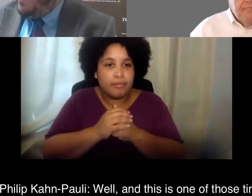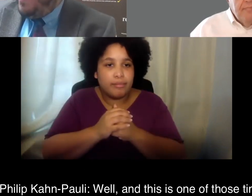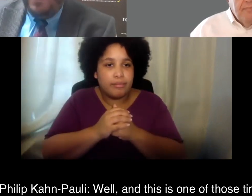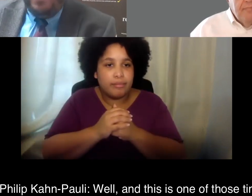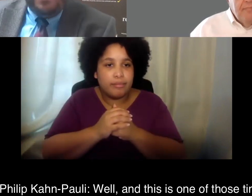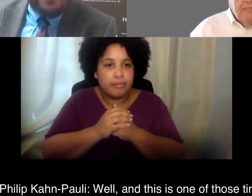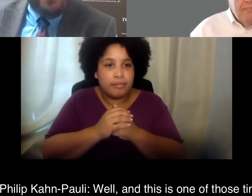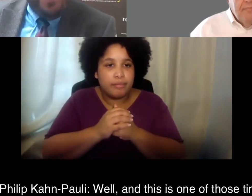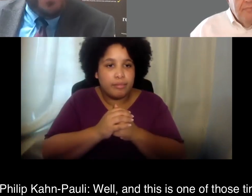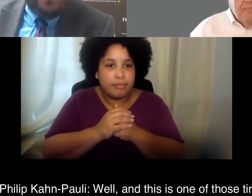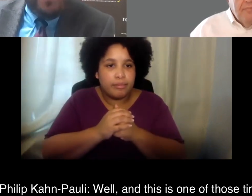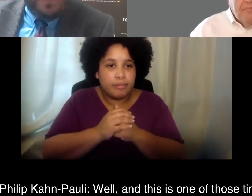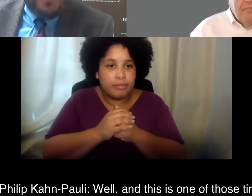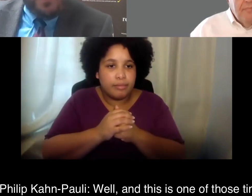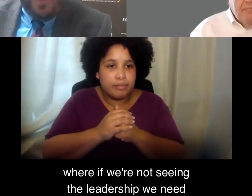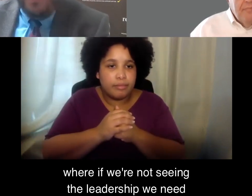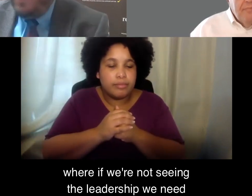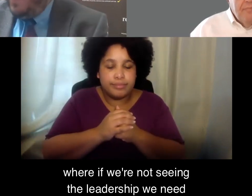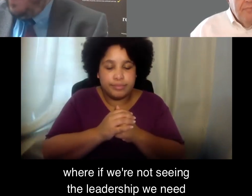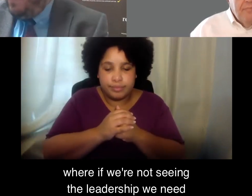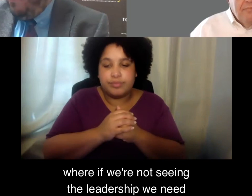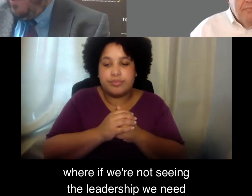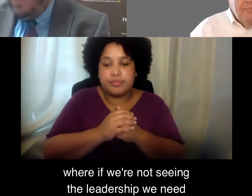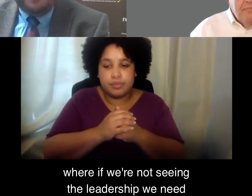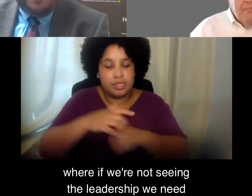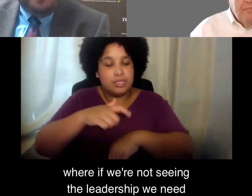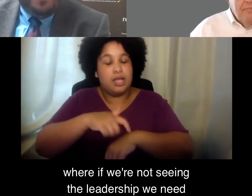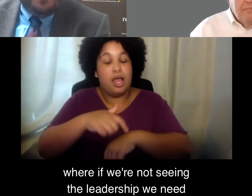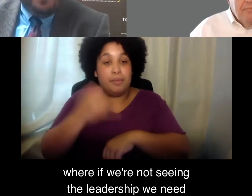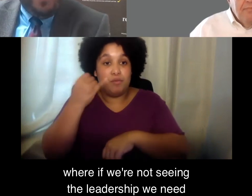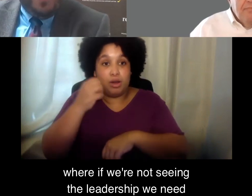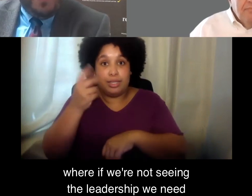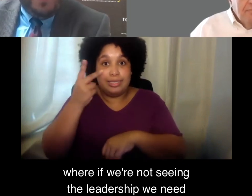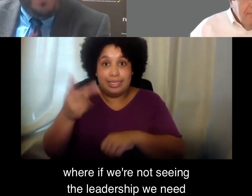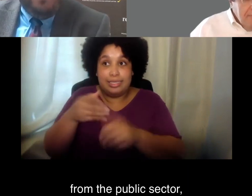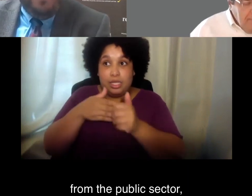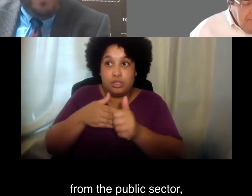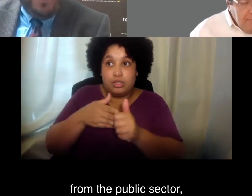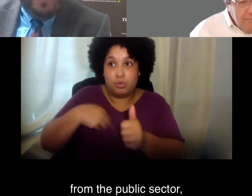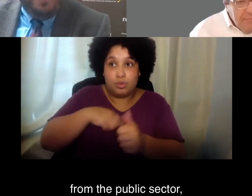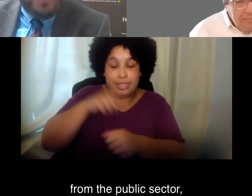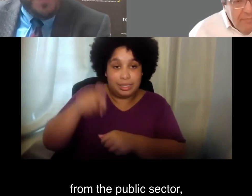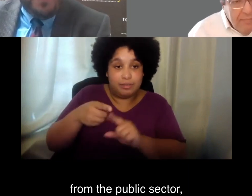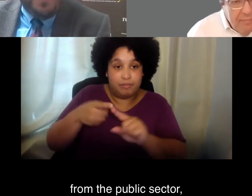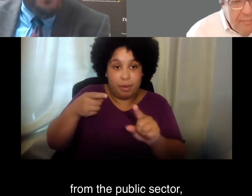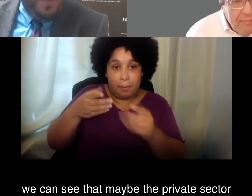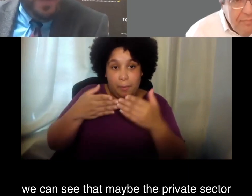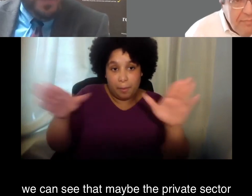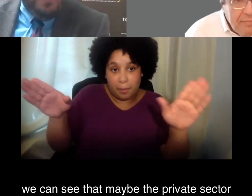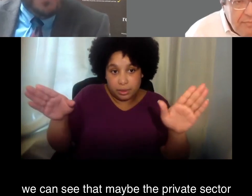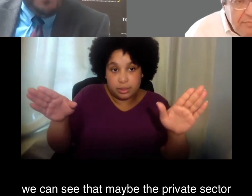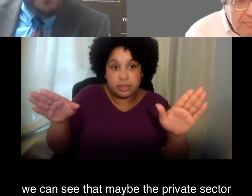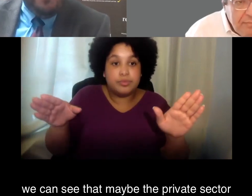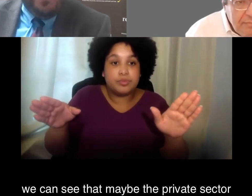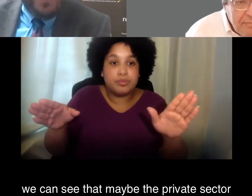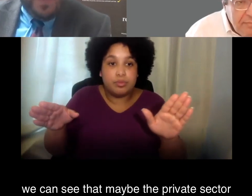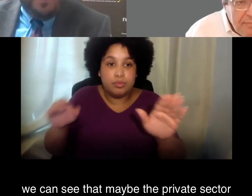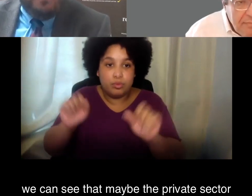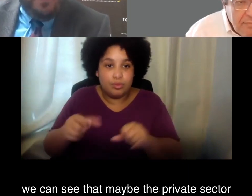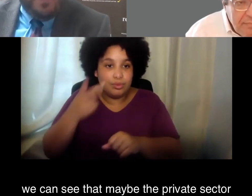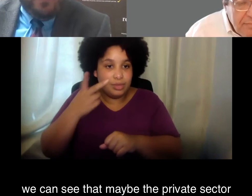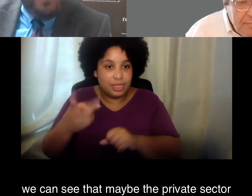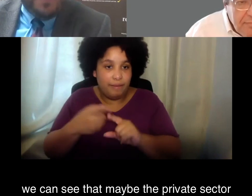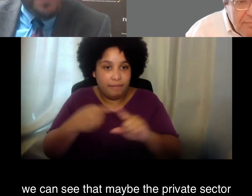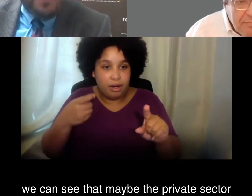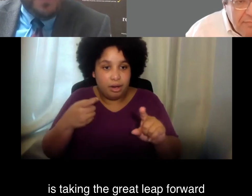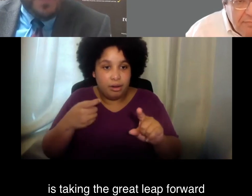Well, and this is one of those times where, if we're not seeing the leadership we need from the public sector, we can see that